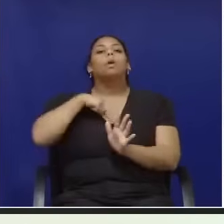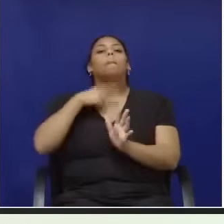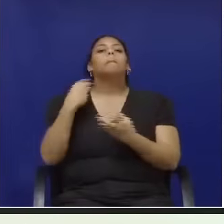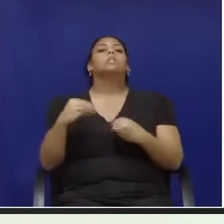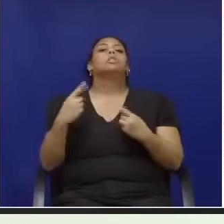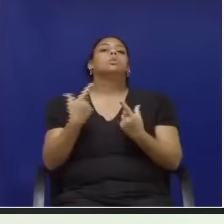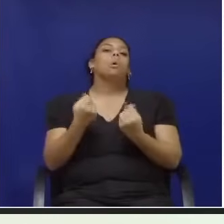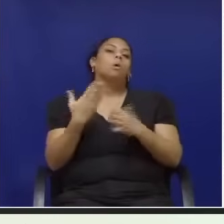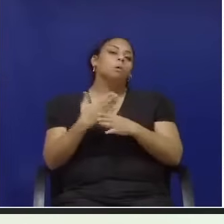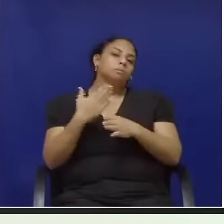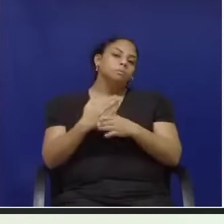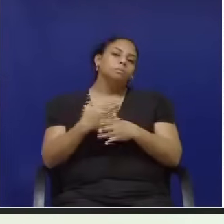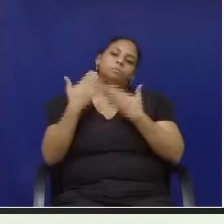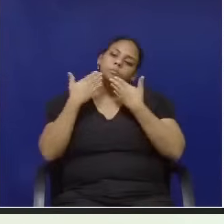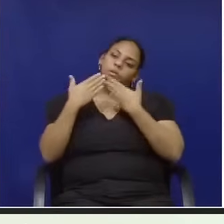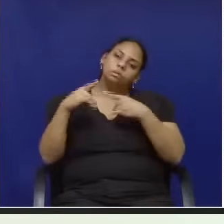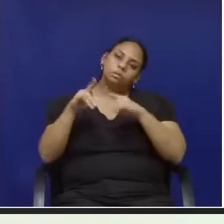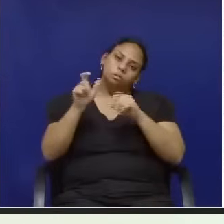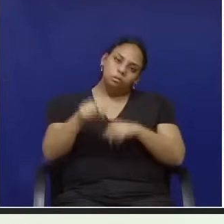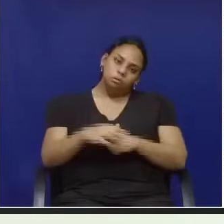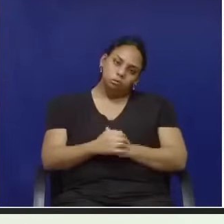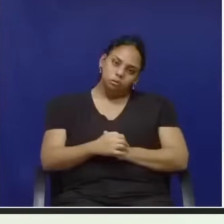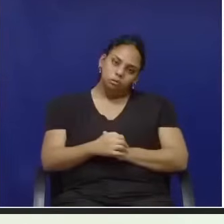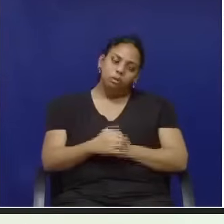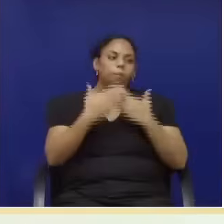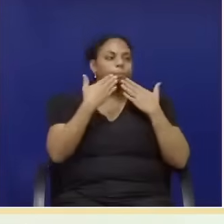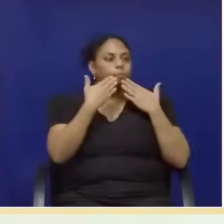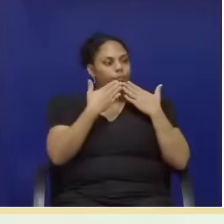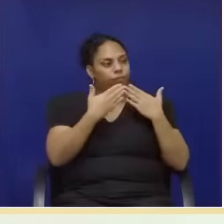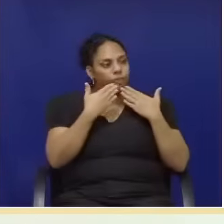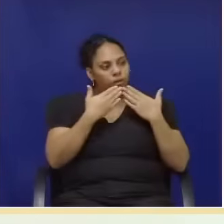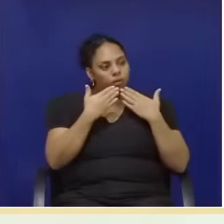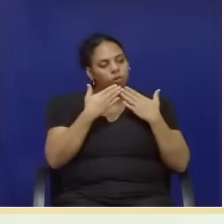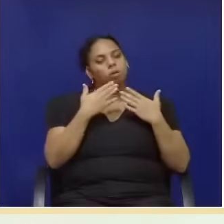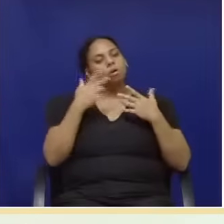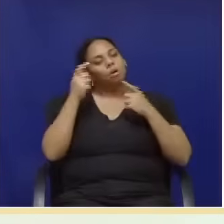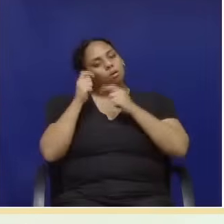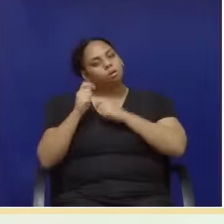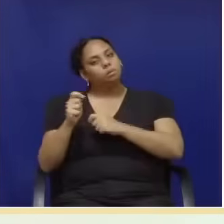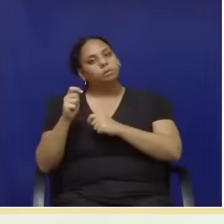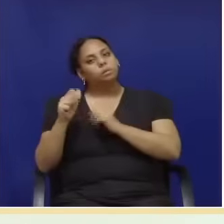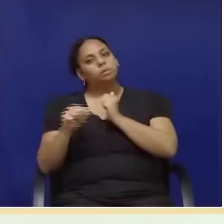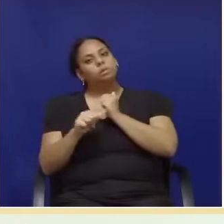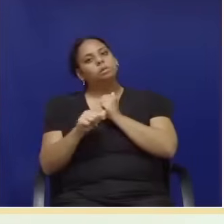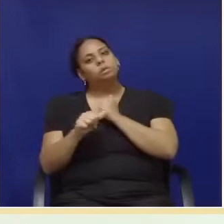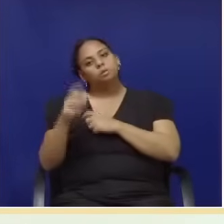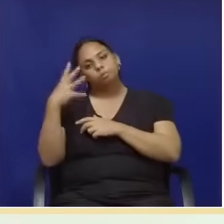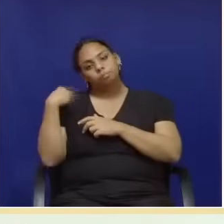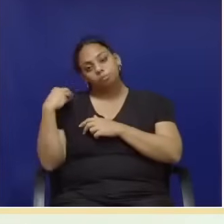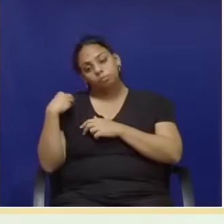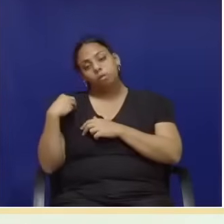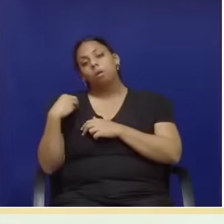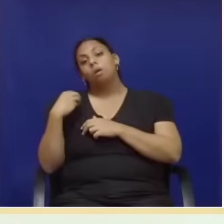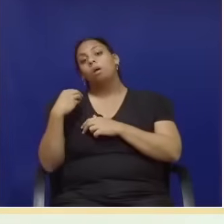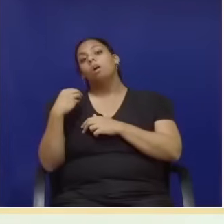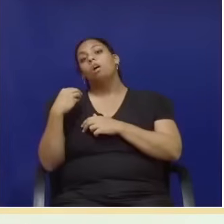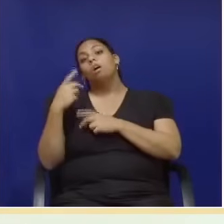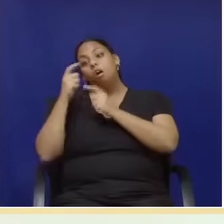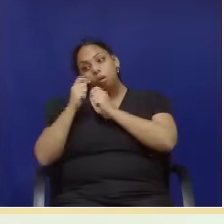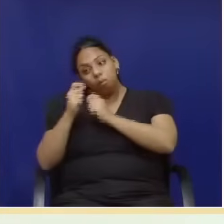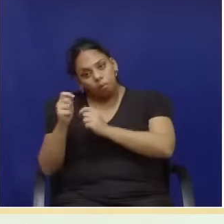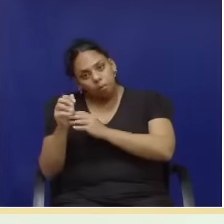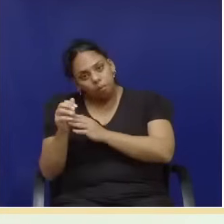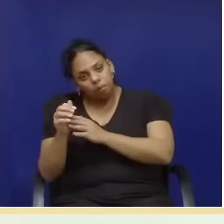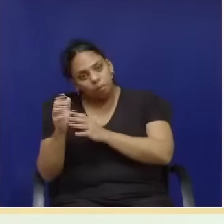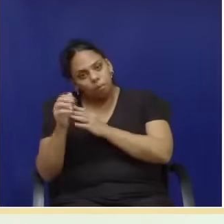you, Chairperson. Thank you, Honorable Deputy Minister. Honorable members, we move to question